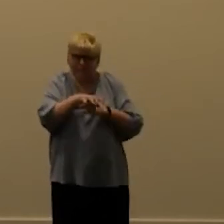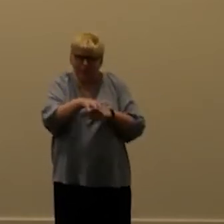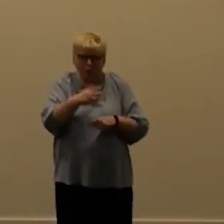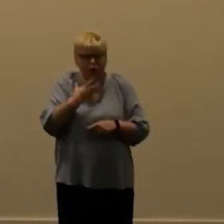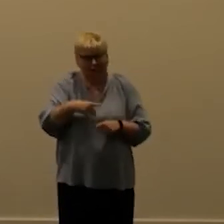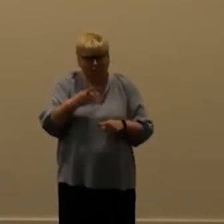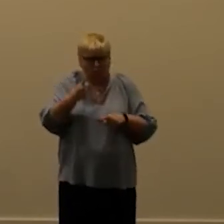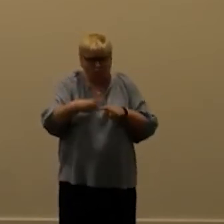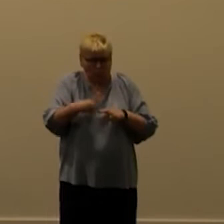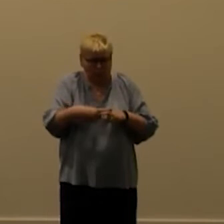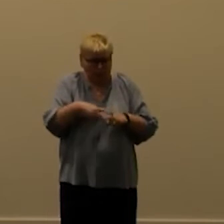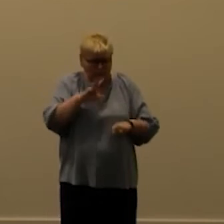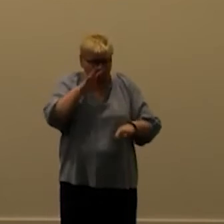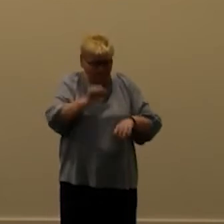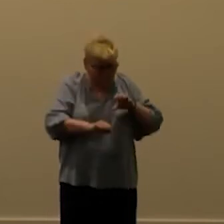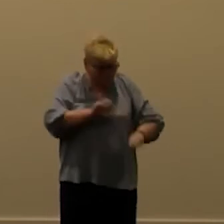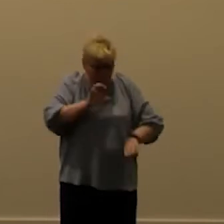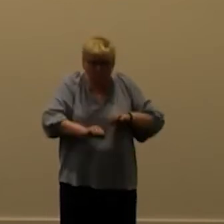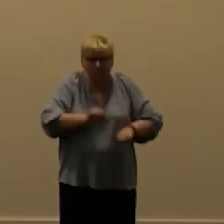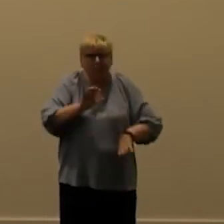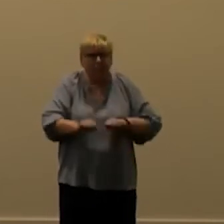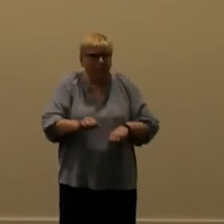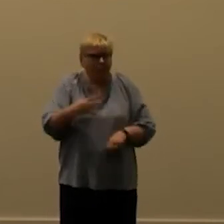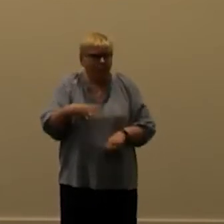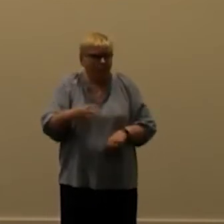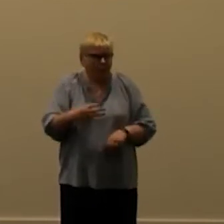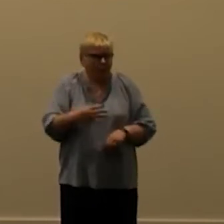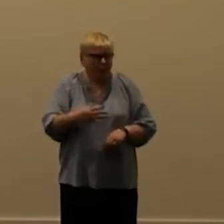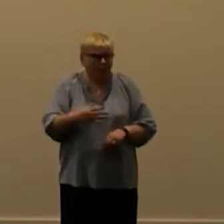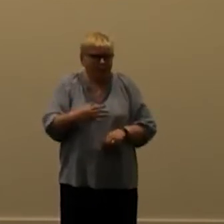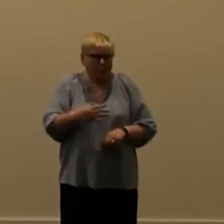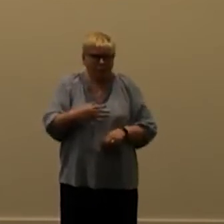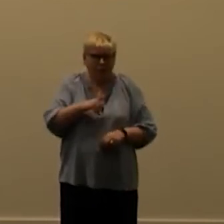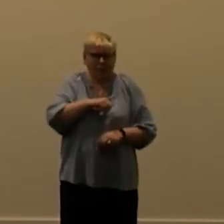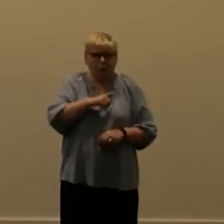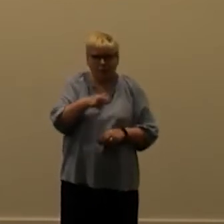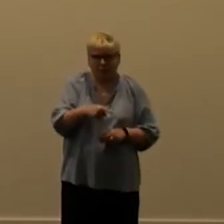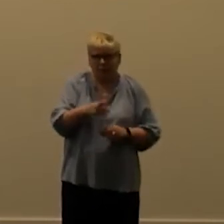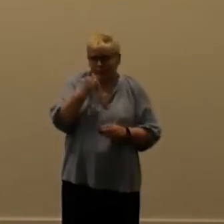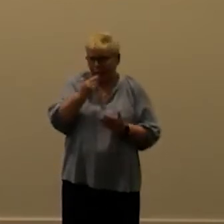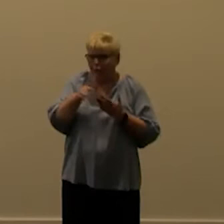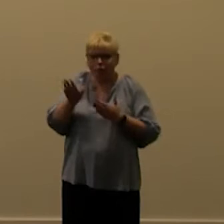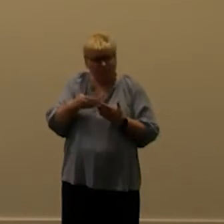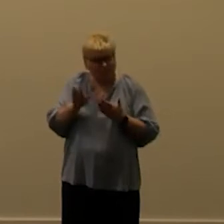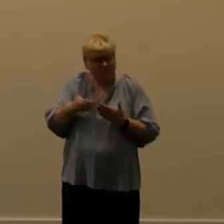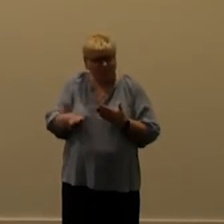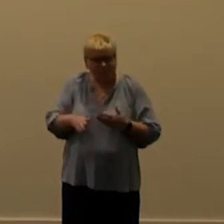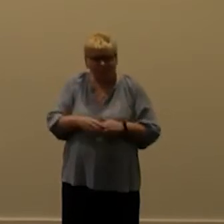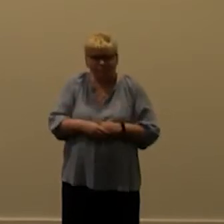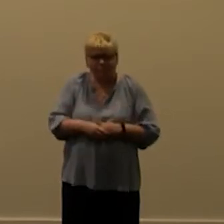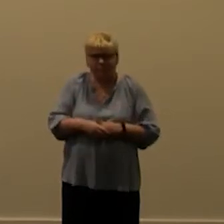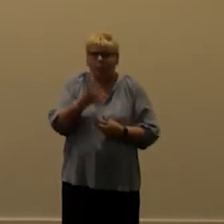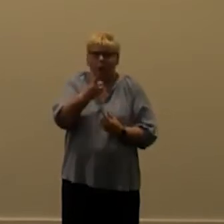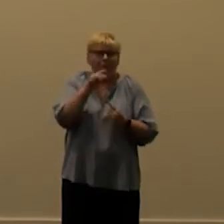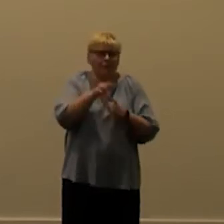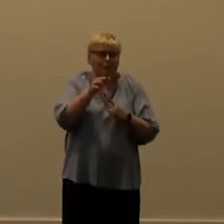be able to differentiate and see the changes between different versions. And that's why you chuck it in Git, really. Obviously, one of the